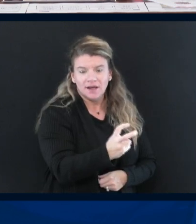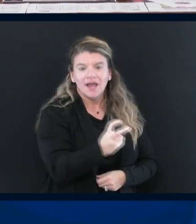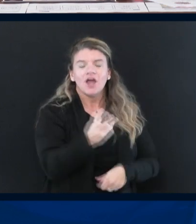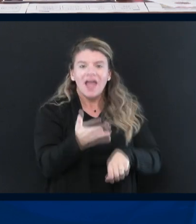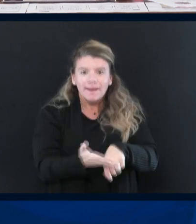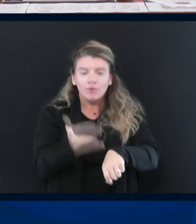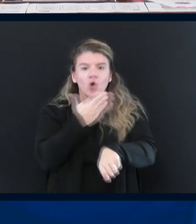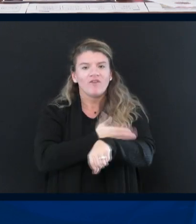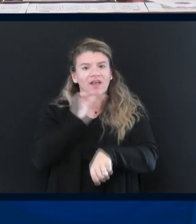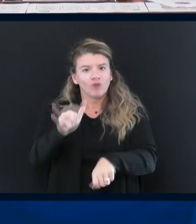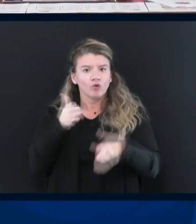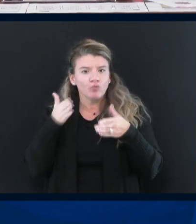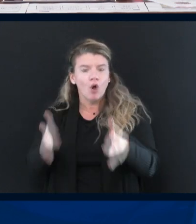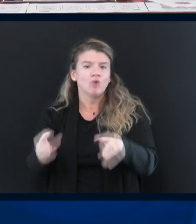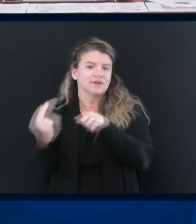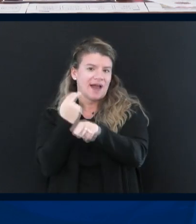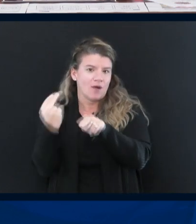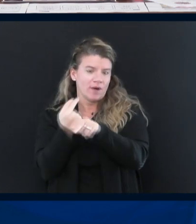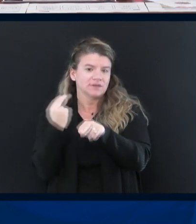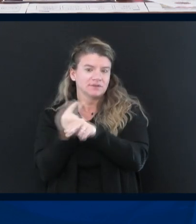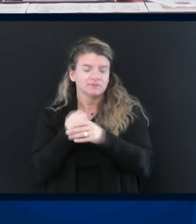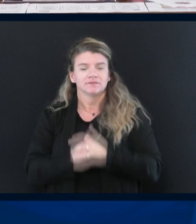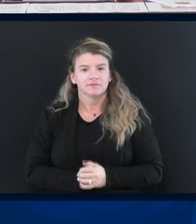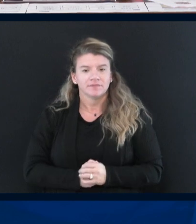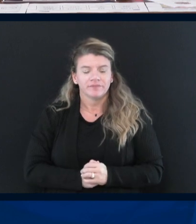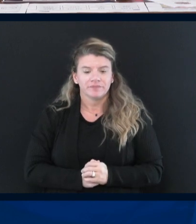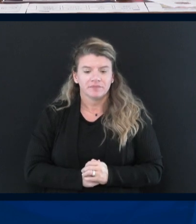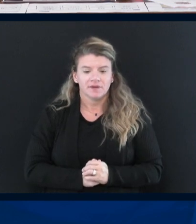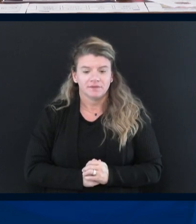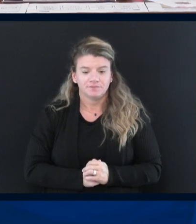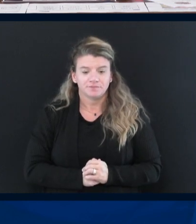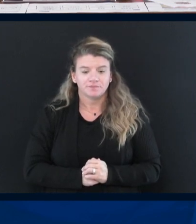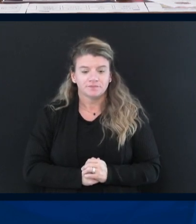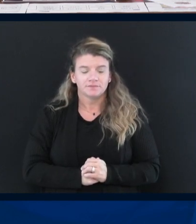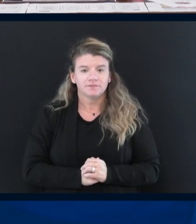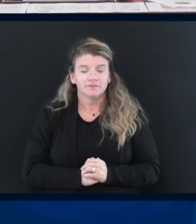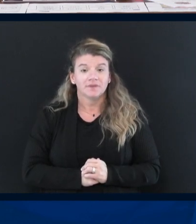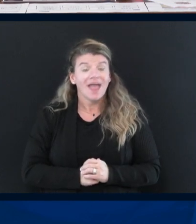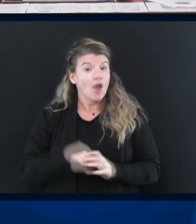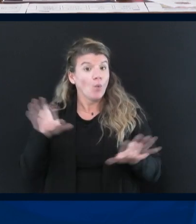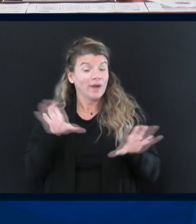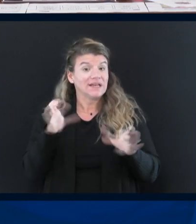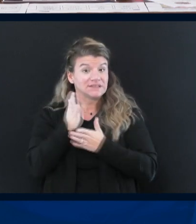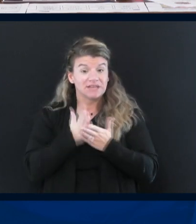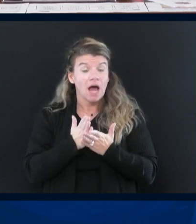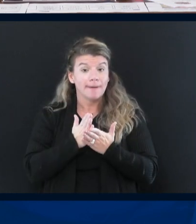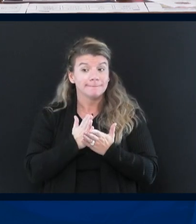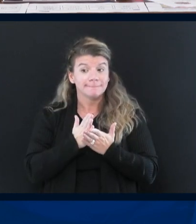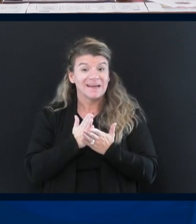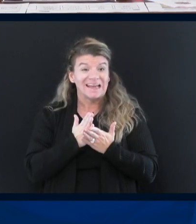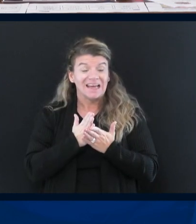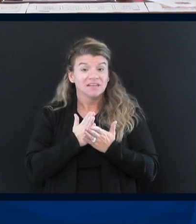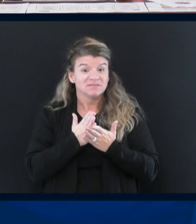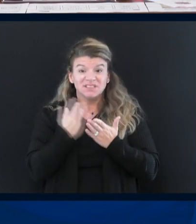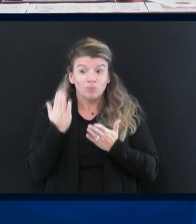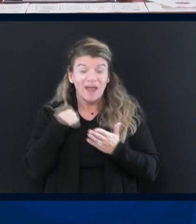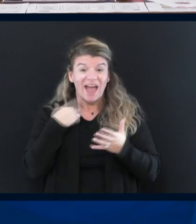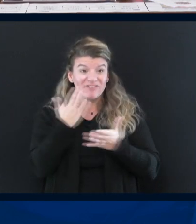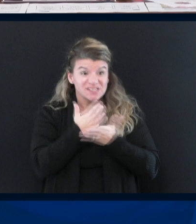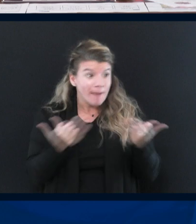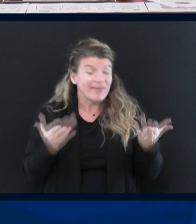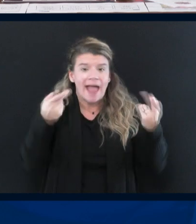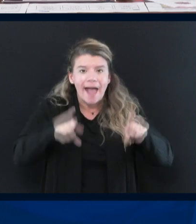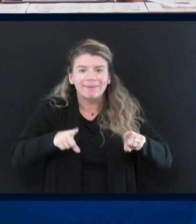highways and these road projects. And I think we did some project in every county.